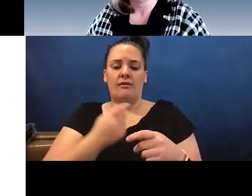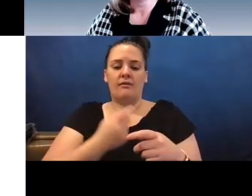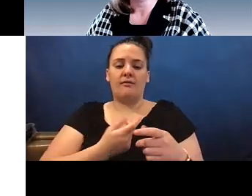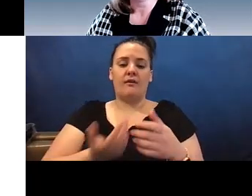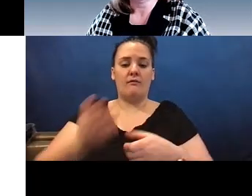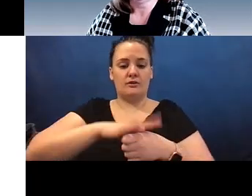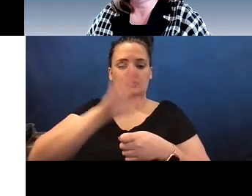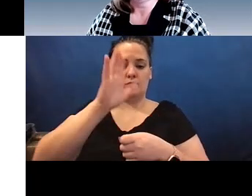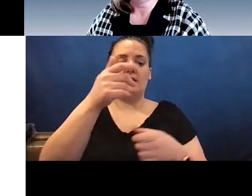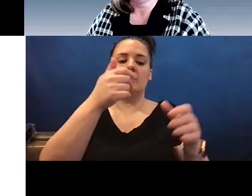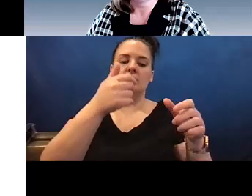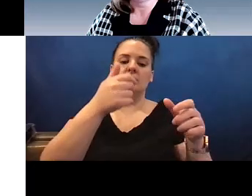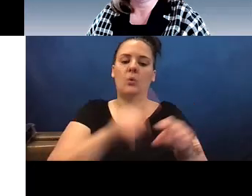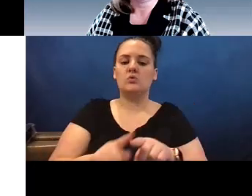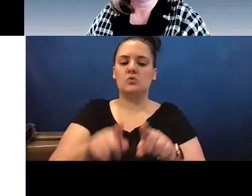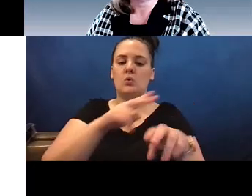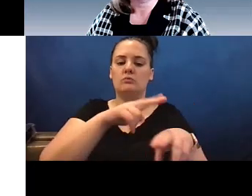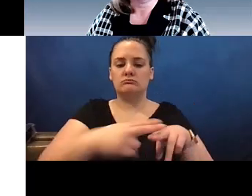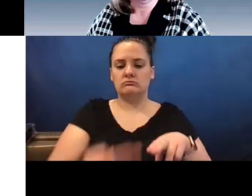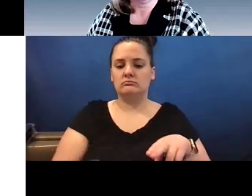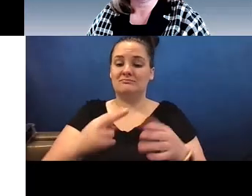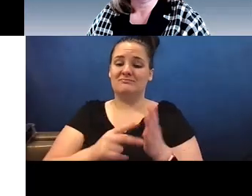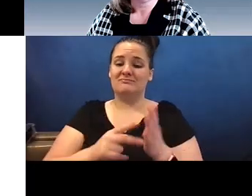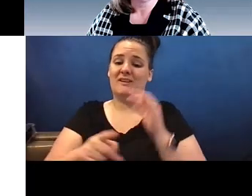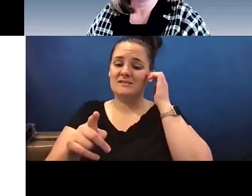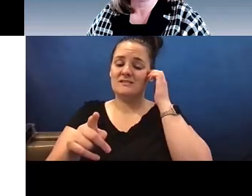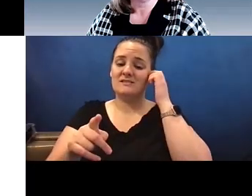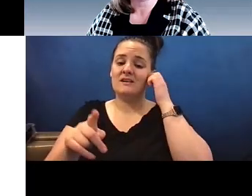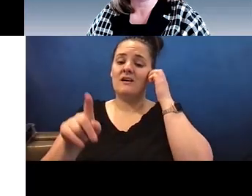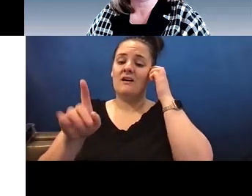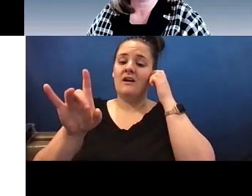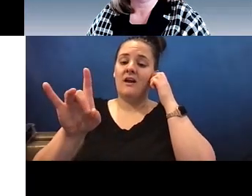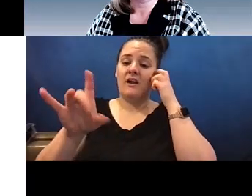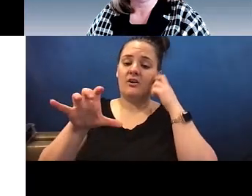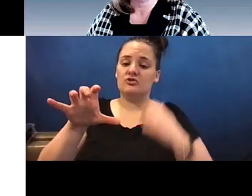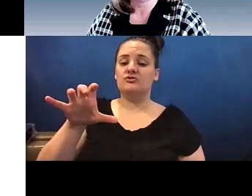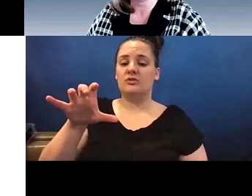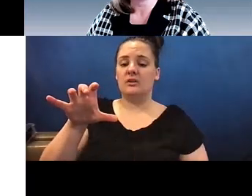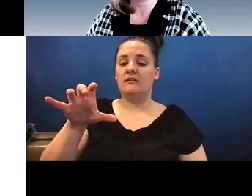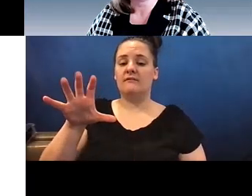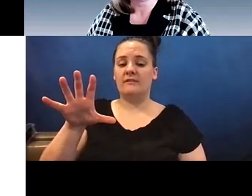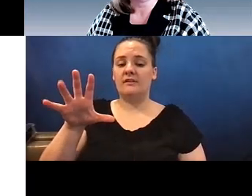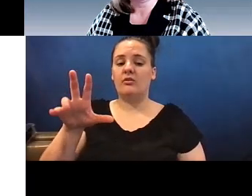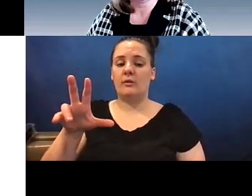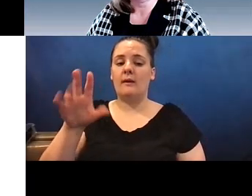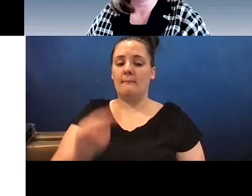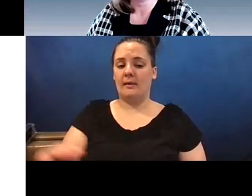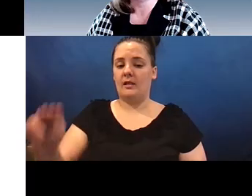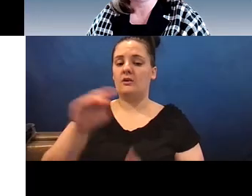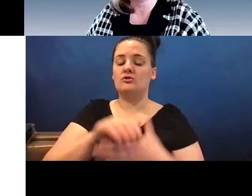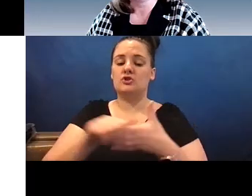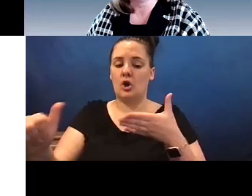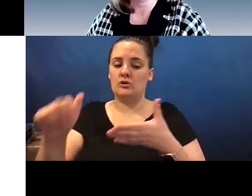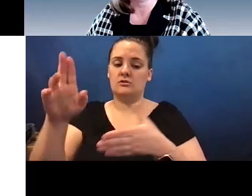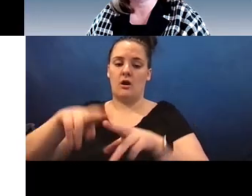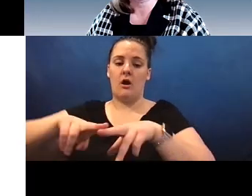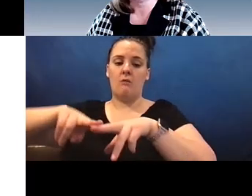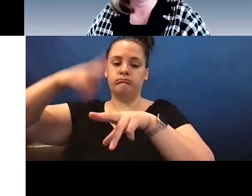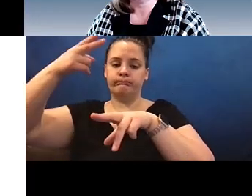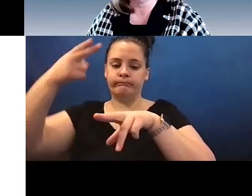slide, a loss of $853 million in fees would reduce our federal funding by approximately $3.9 billion